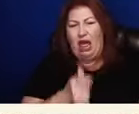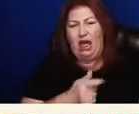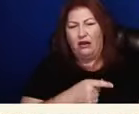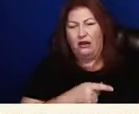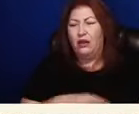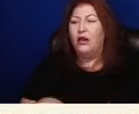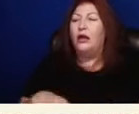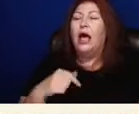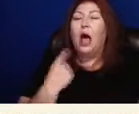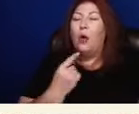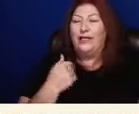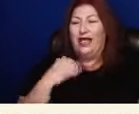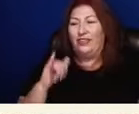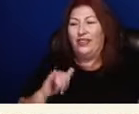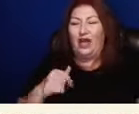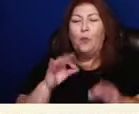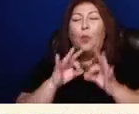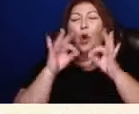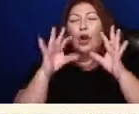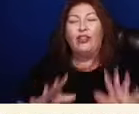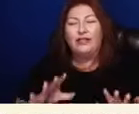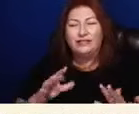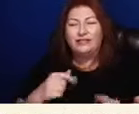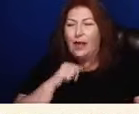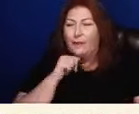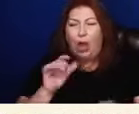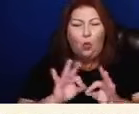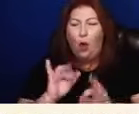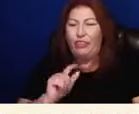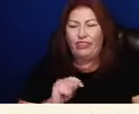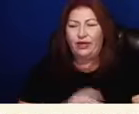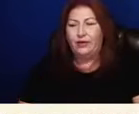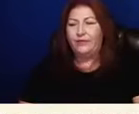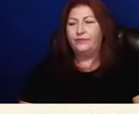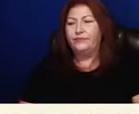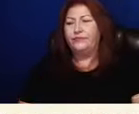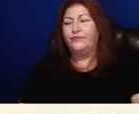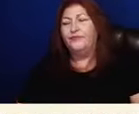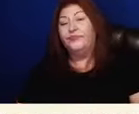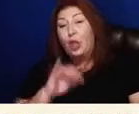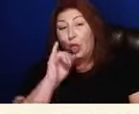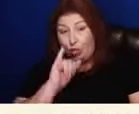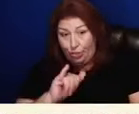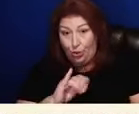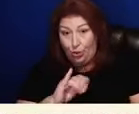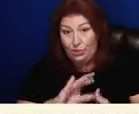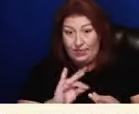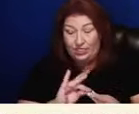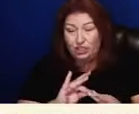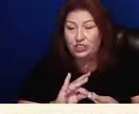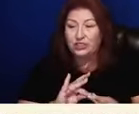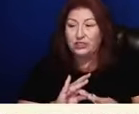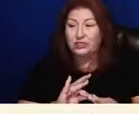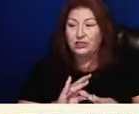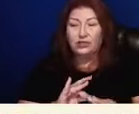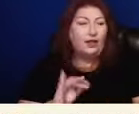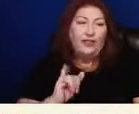I always had that, I'm worthless, I'm not worth it. And those messages are just so not